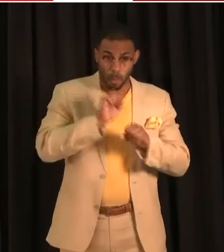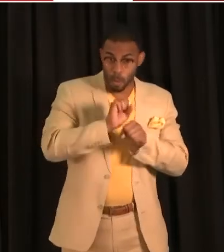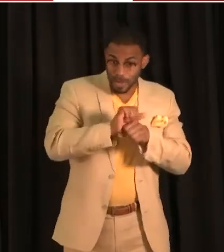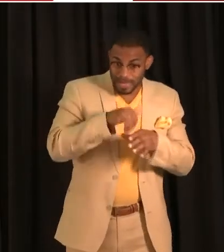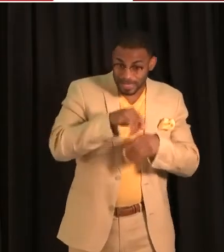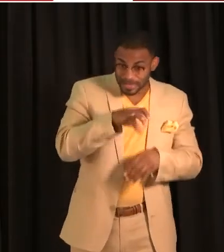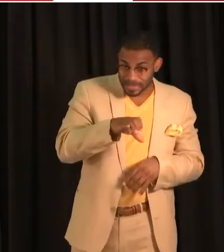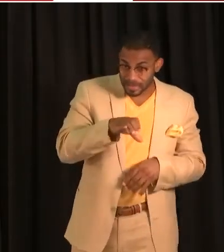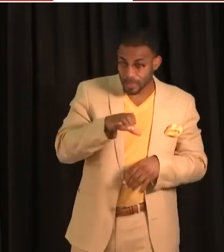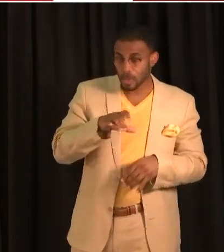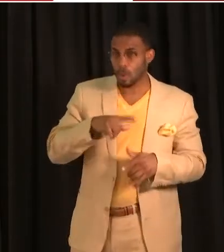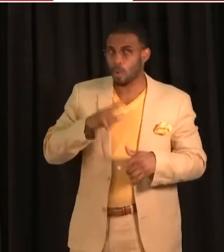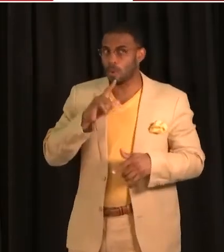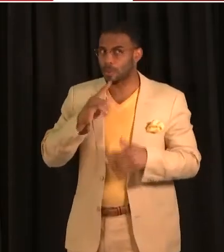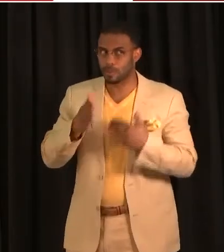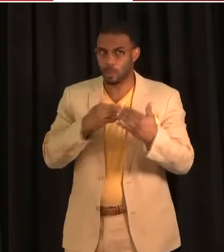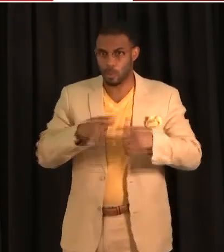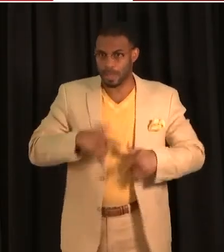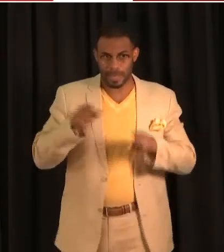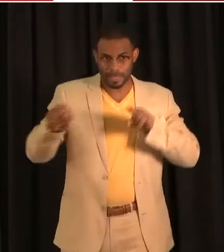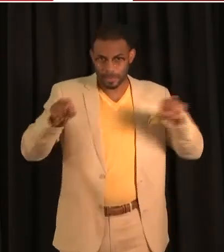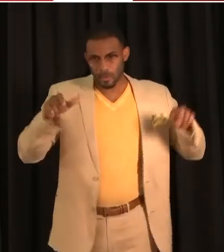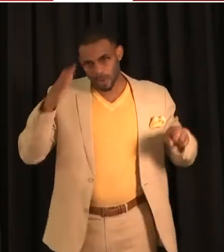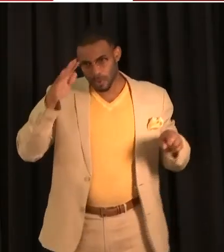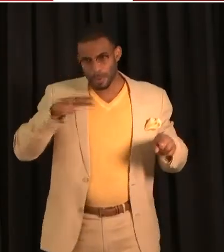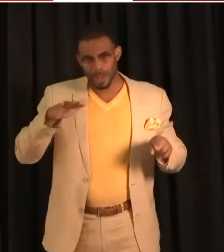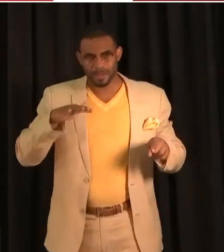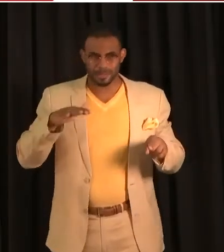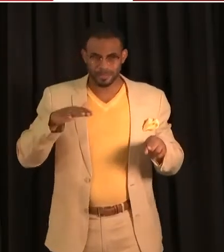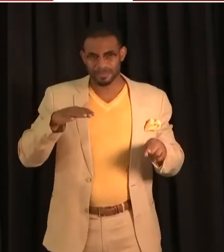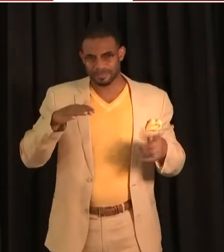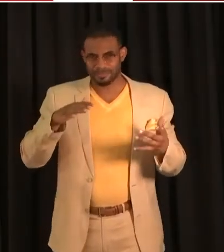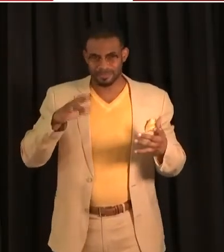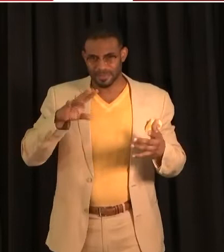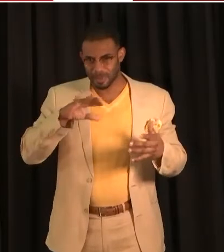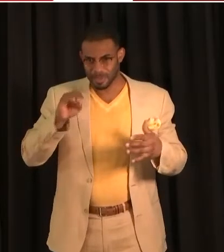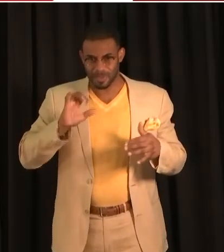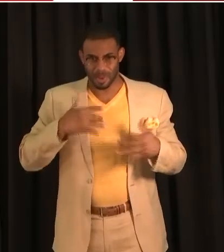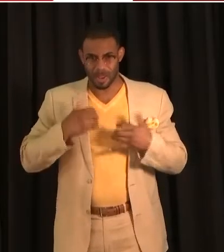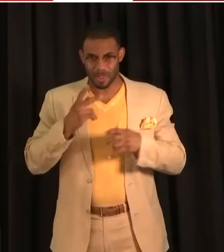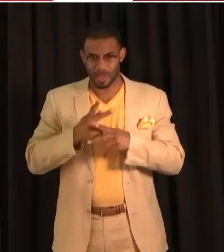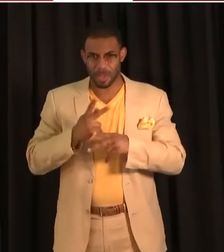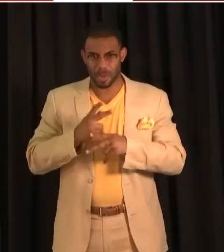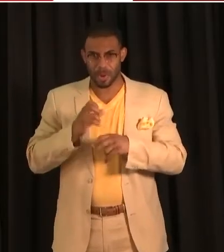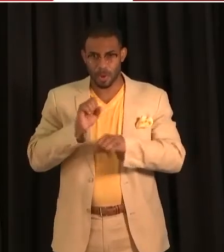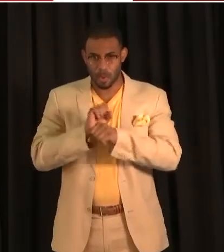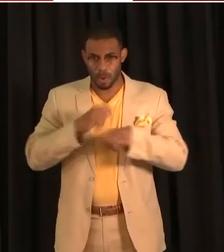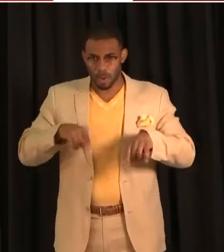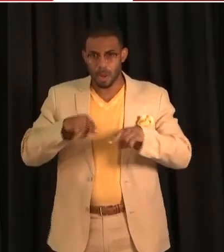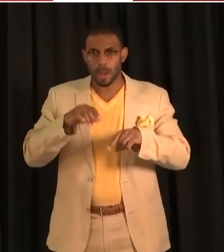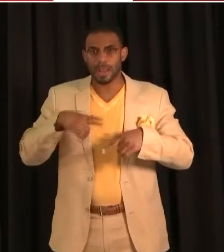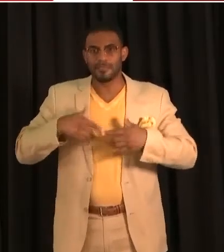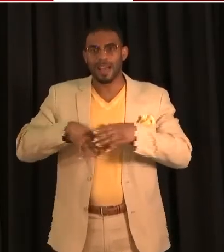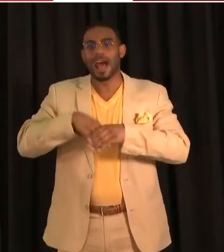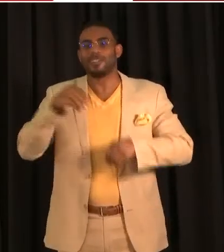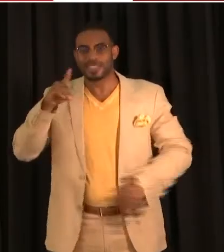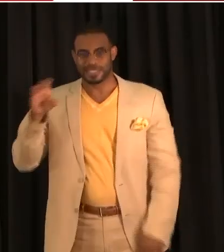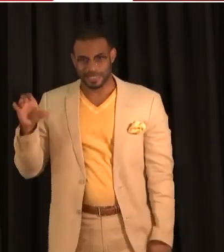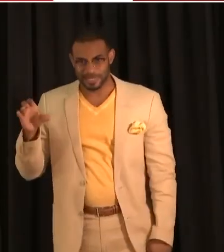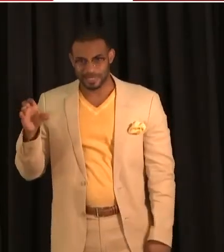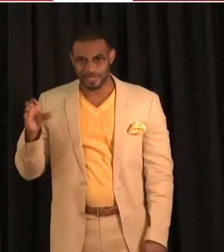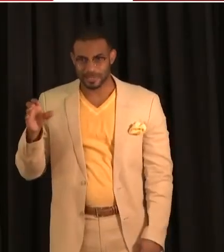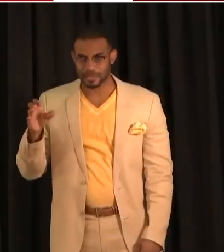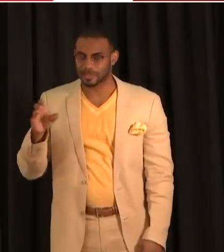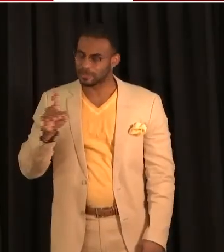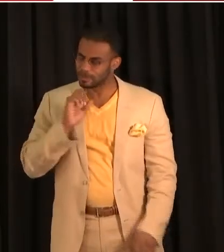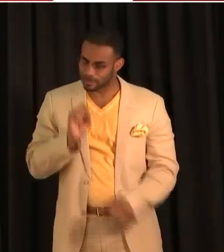DC, irregardless of where they live. We know about 75% of our healthcare workforce lives outside of DC.